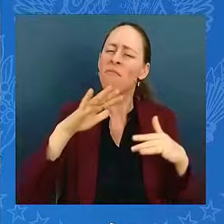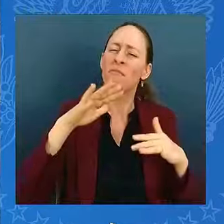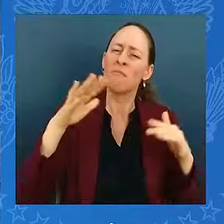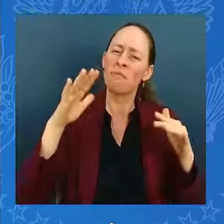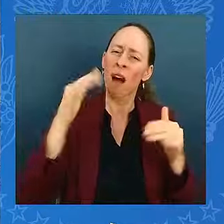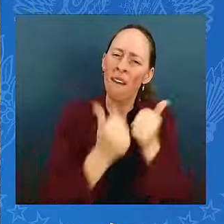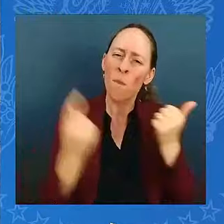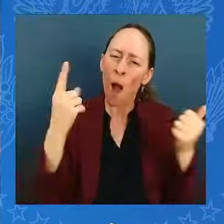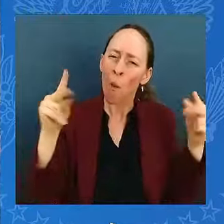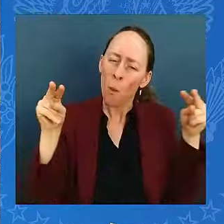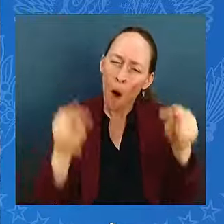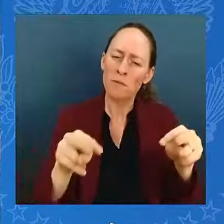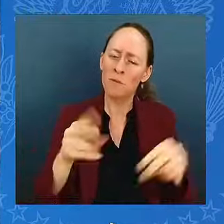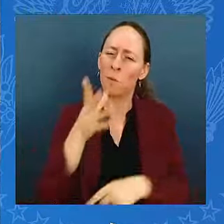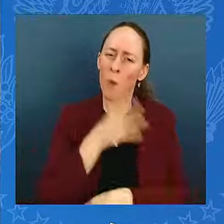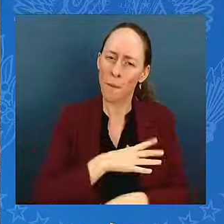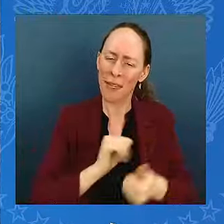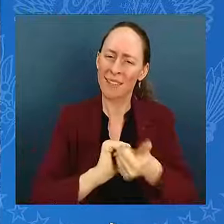Yeah!